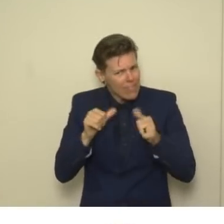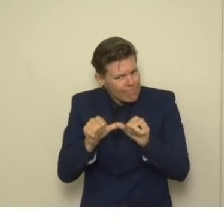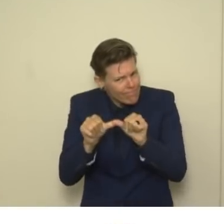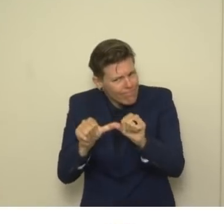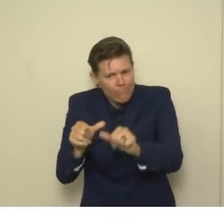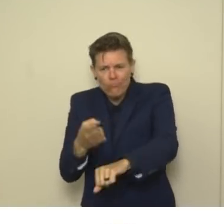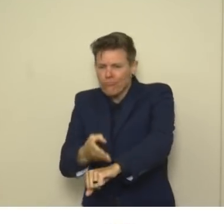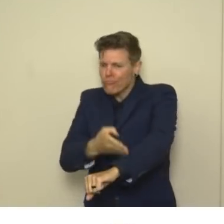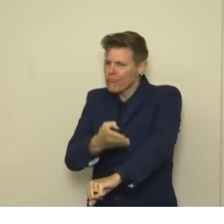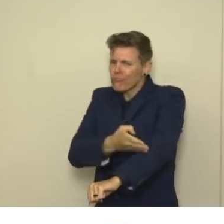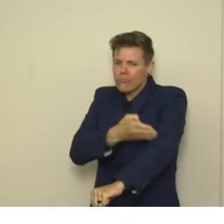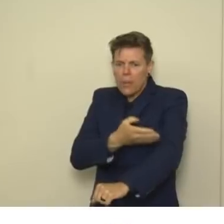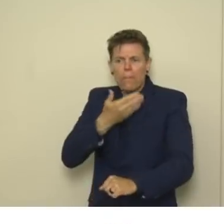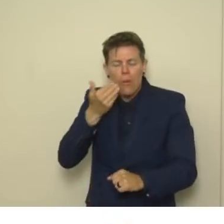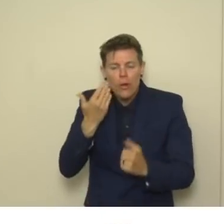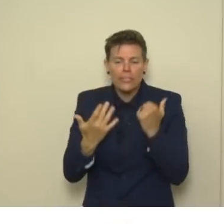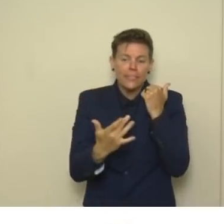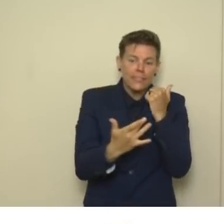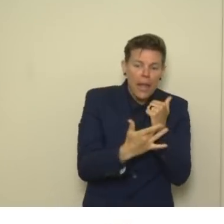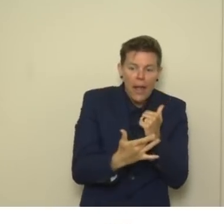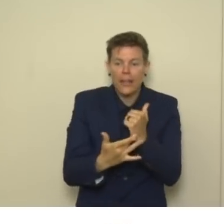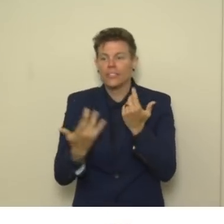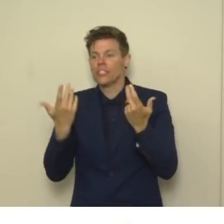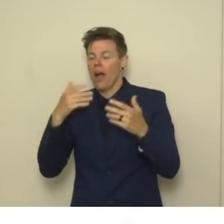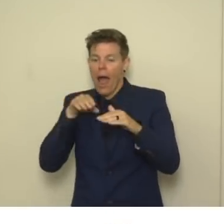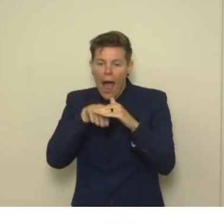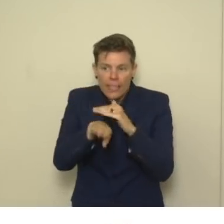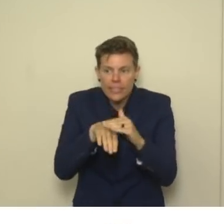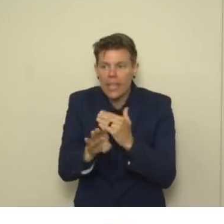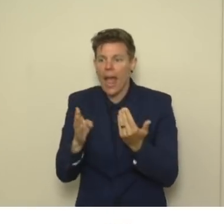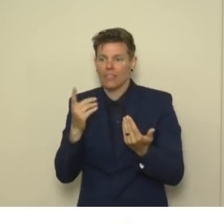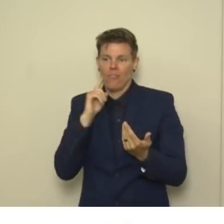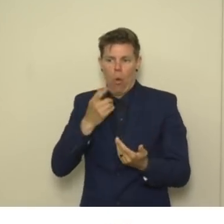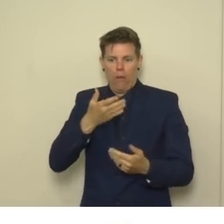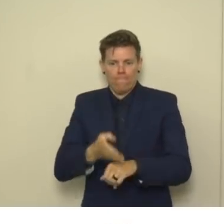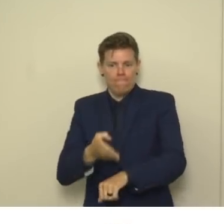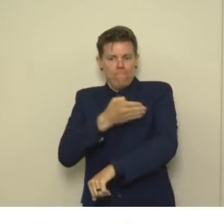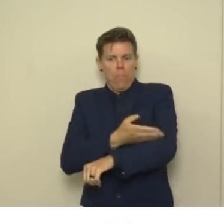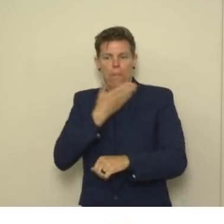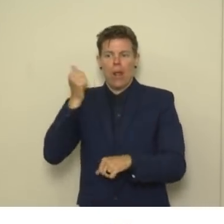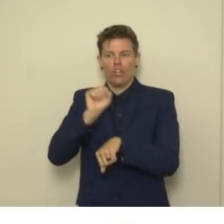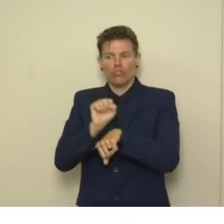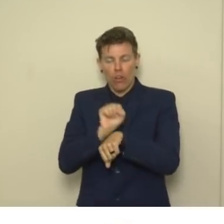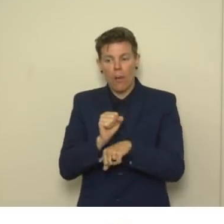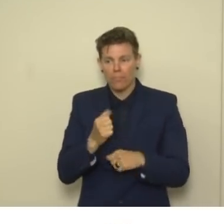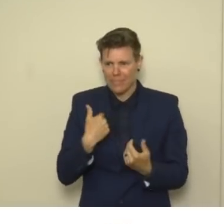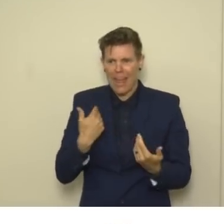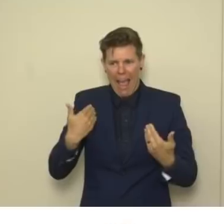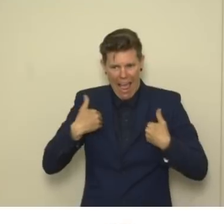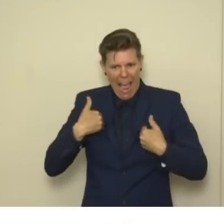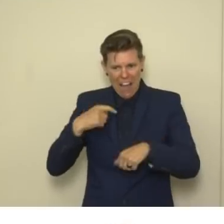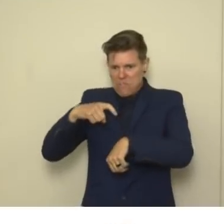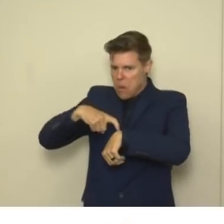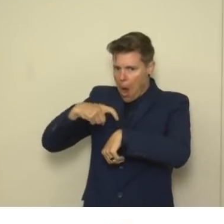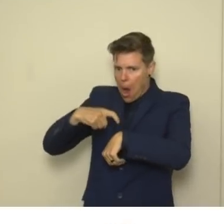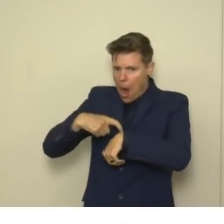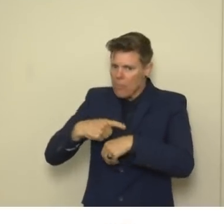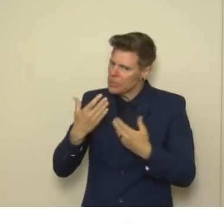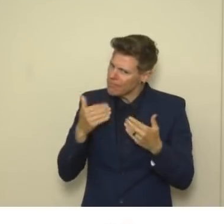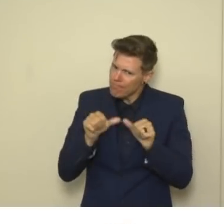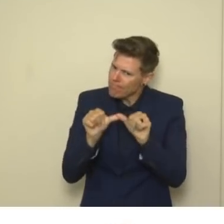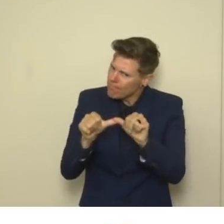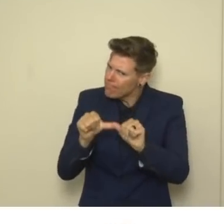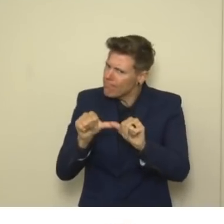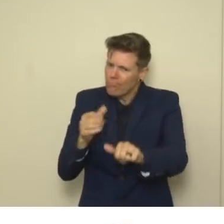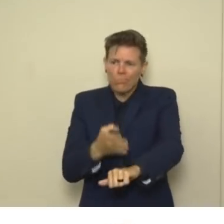improve access, and do a much better job because we've got this time to really get it right so that we are